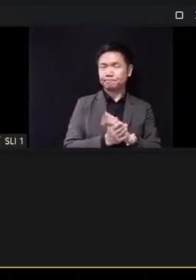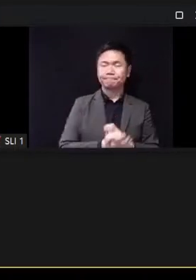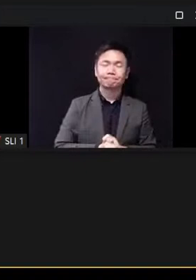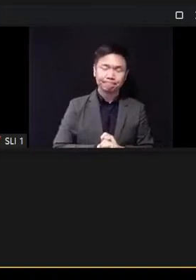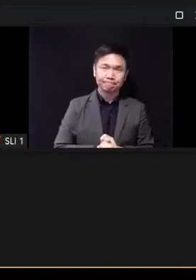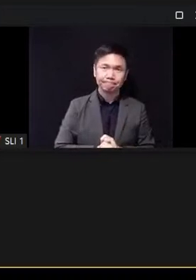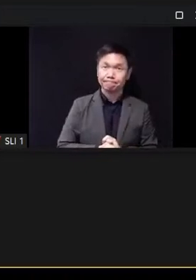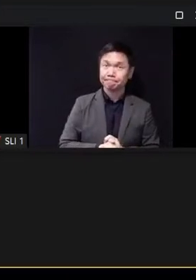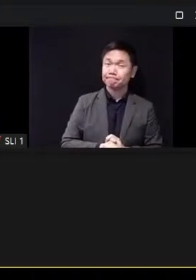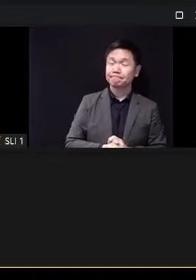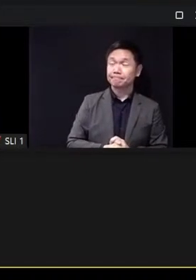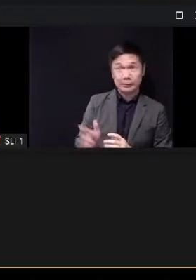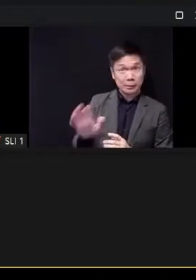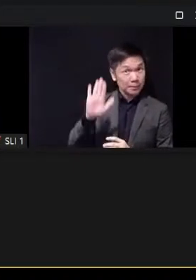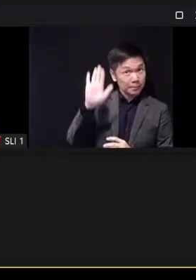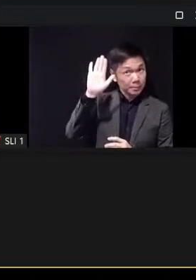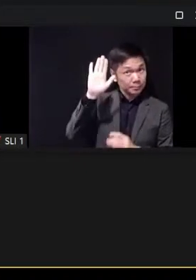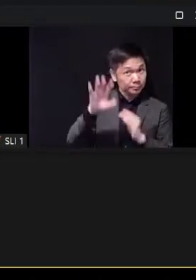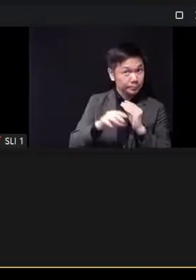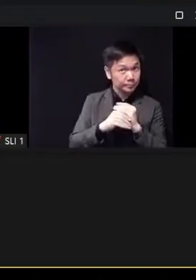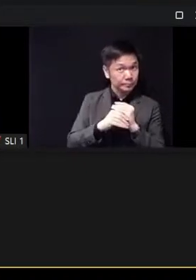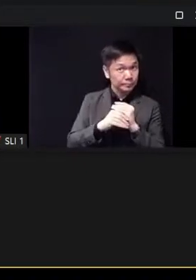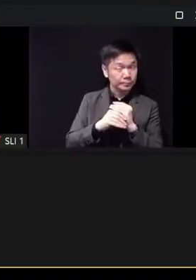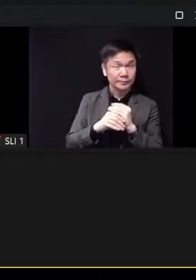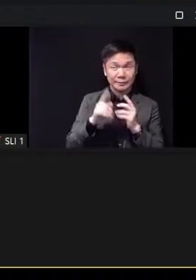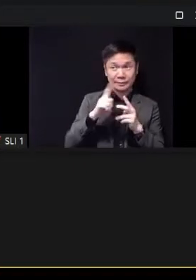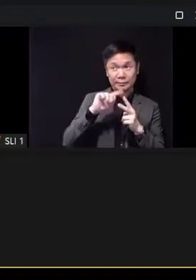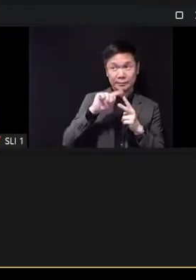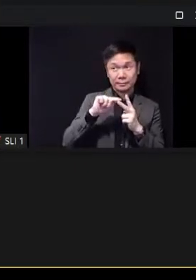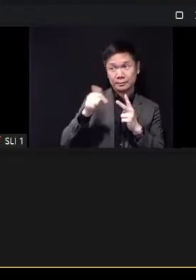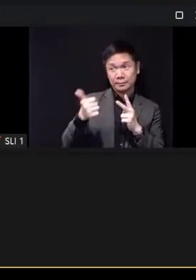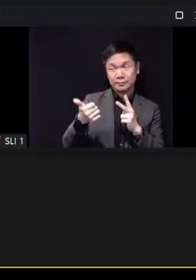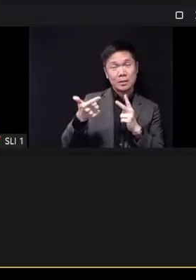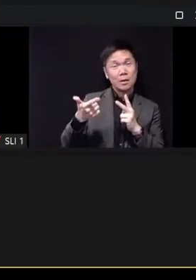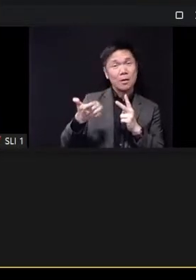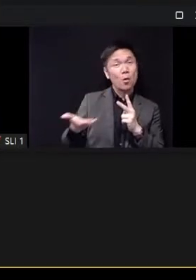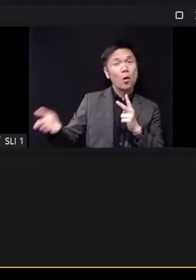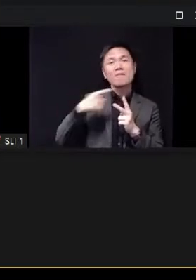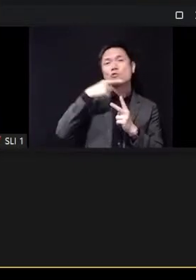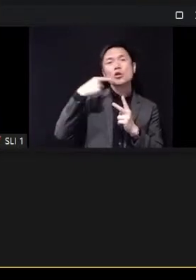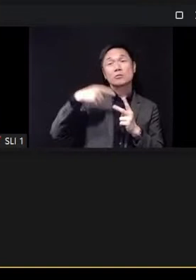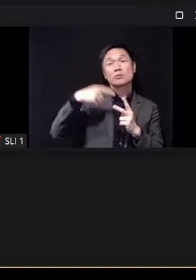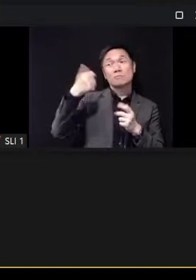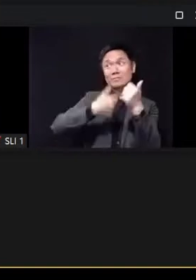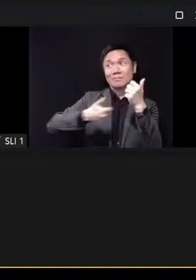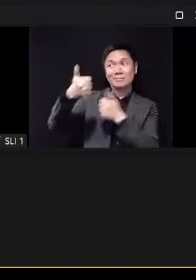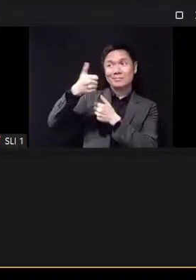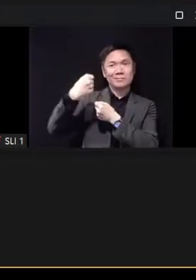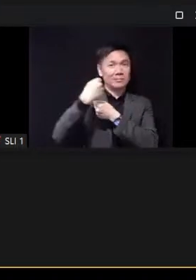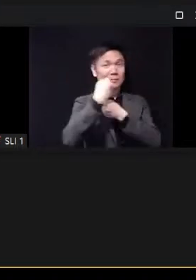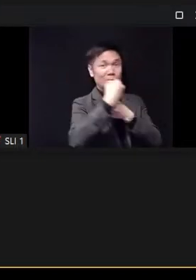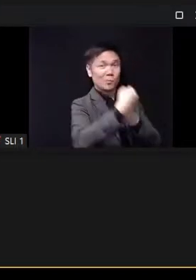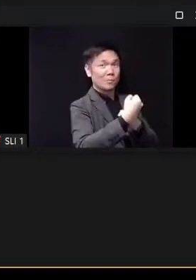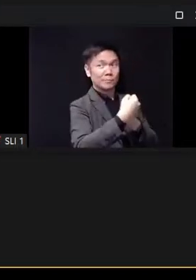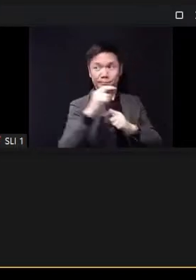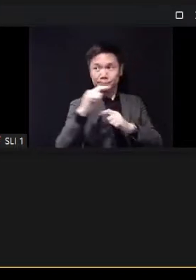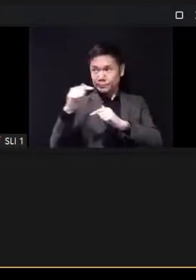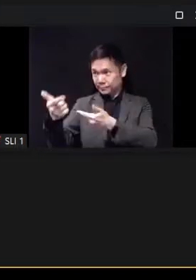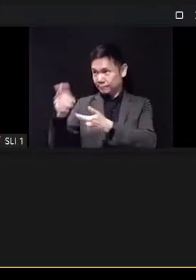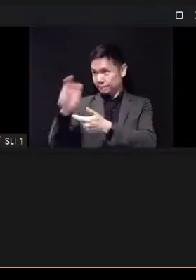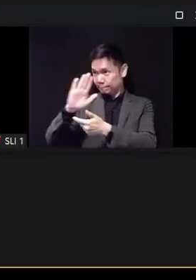With your indulgence, I would like to hand over to the head of the delegation of the Russian Federation at this session. Thank you.